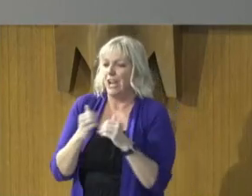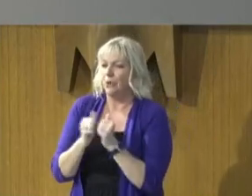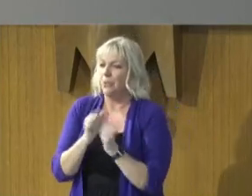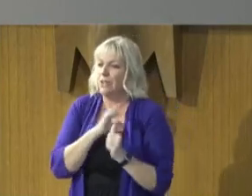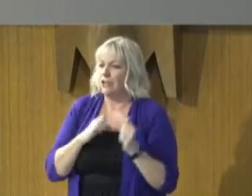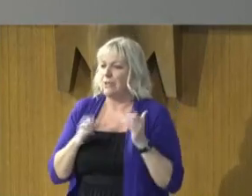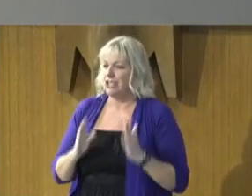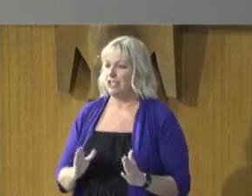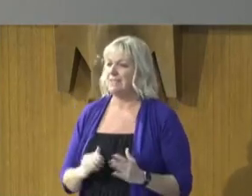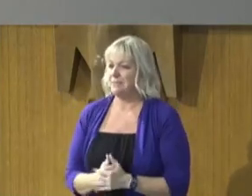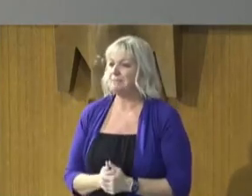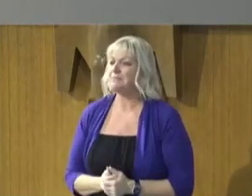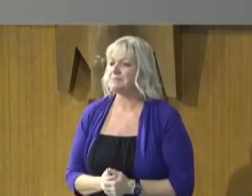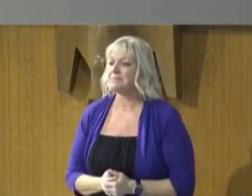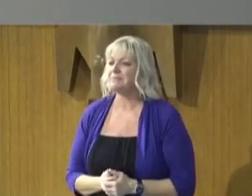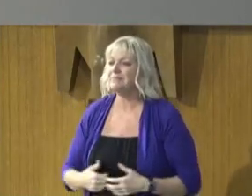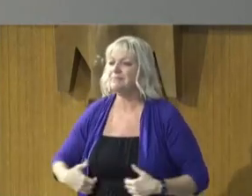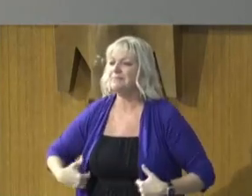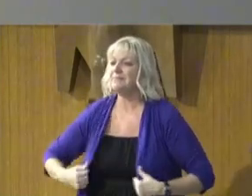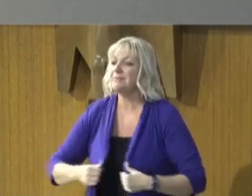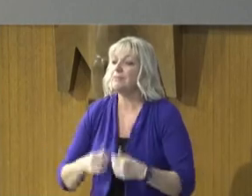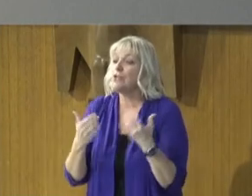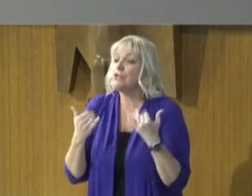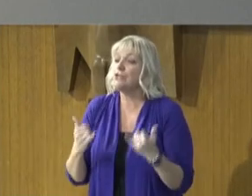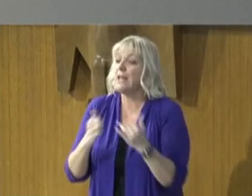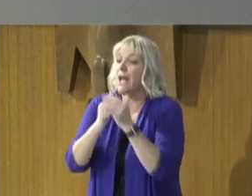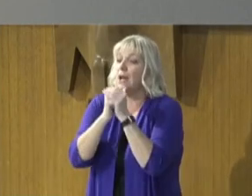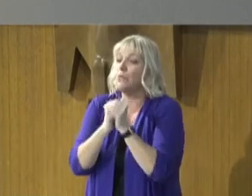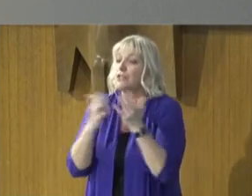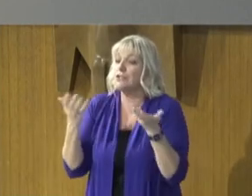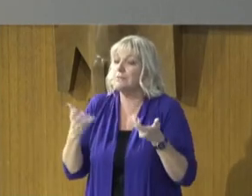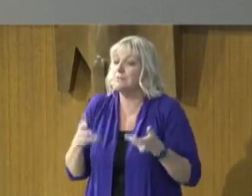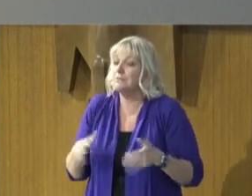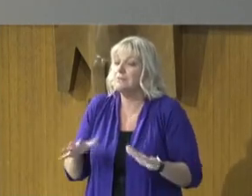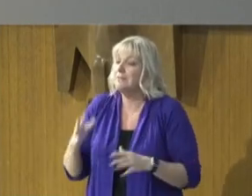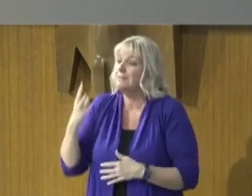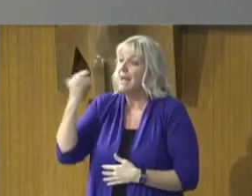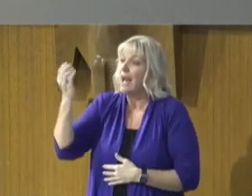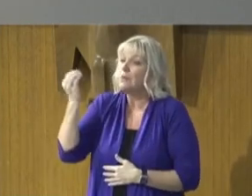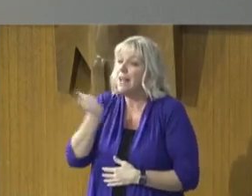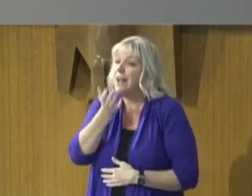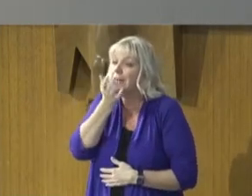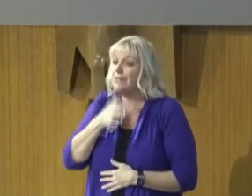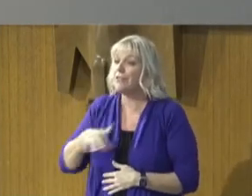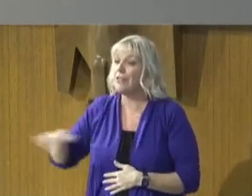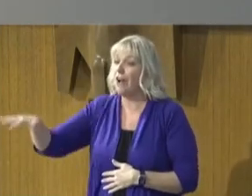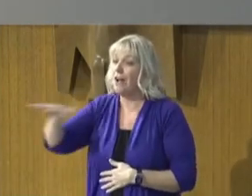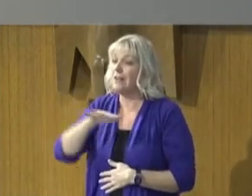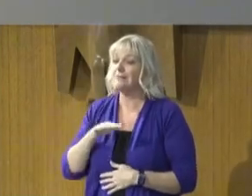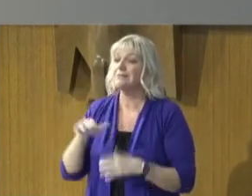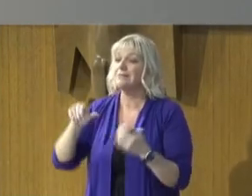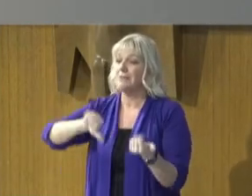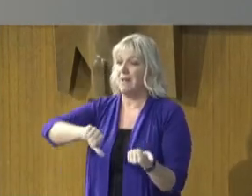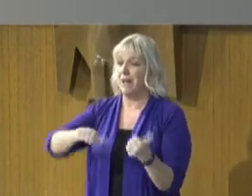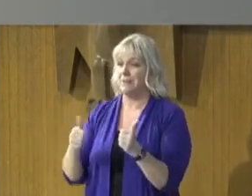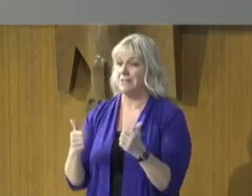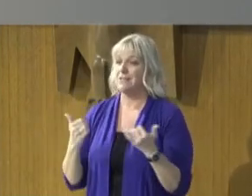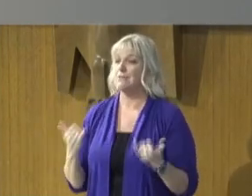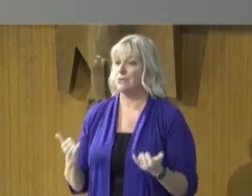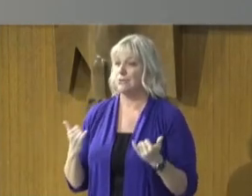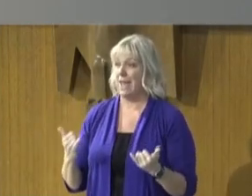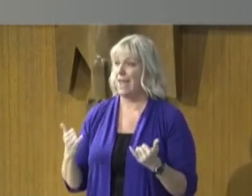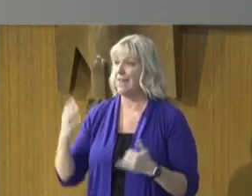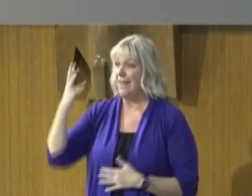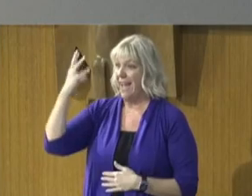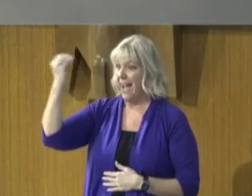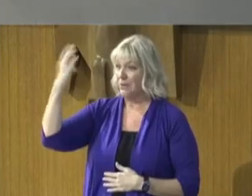Sunday. Right after the worship service, out on the lawn, you can see some folks gathered there. We're having a baptism, and it's going to be